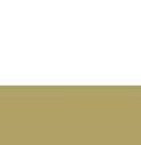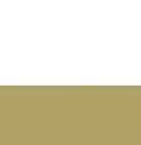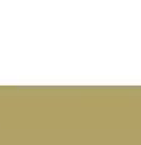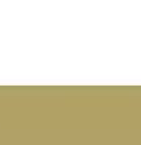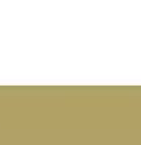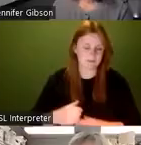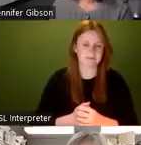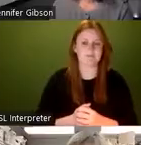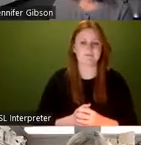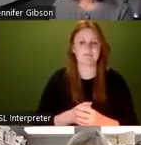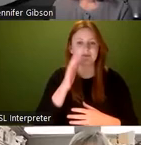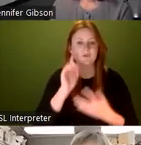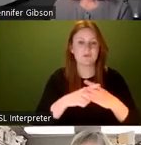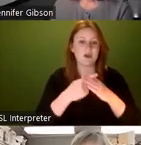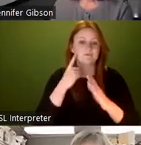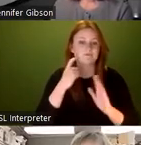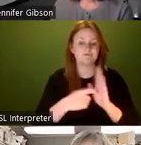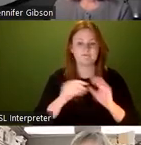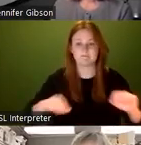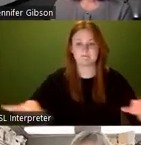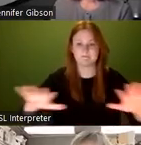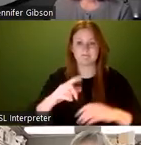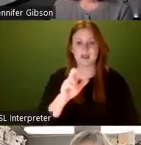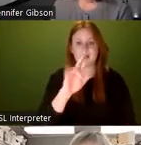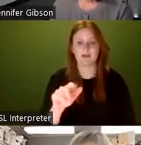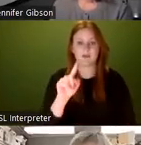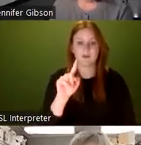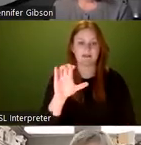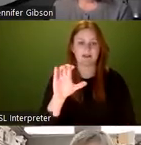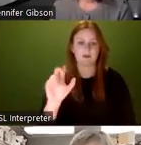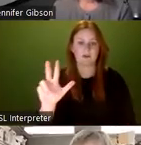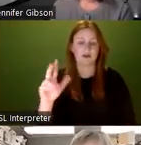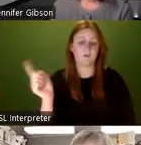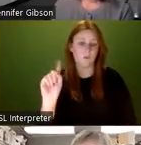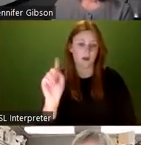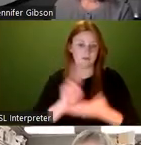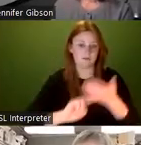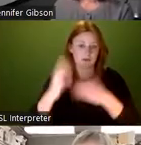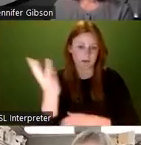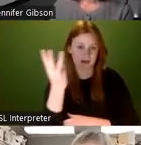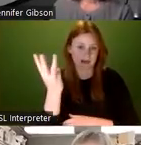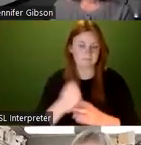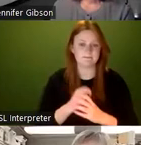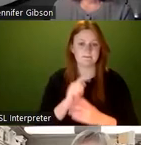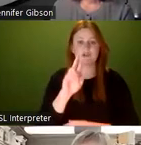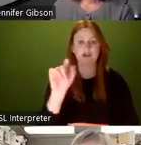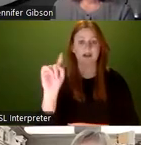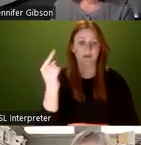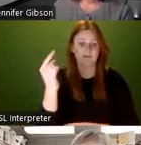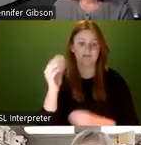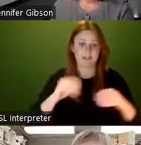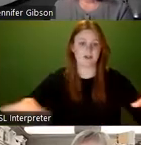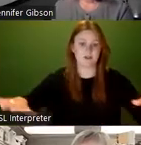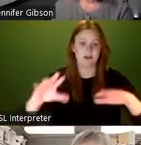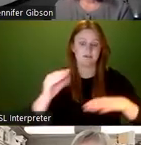evening with a land acknowledgement. Gallery 1CO3 is situated at the University of Winnipeg, which is on Treaty 1 territory, homeland